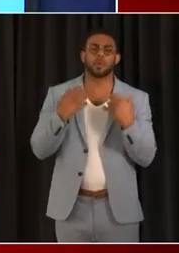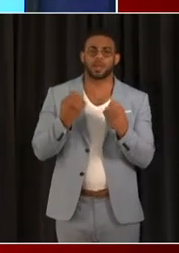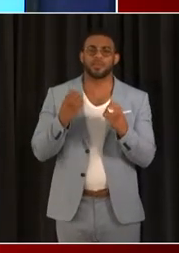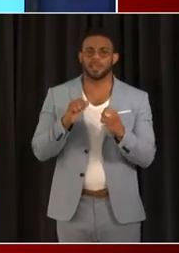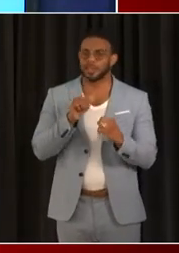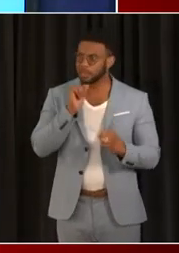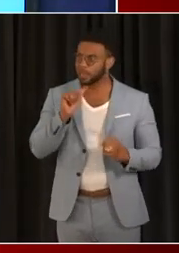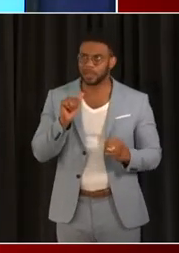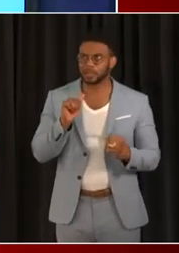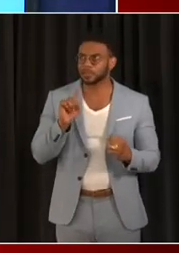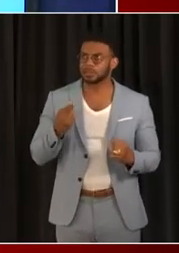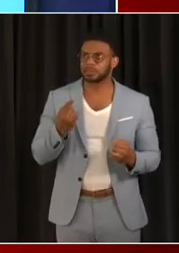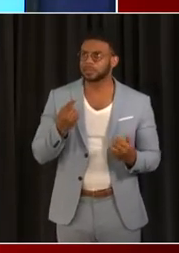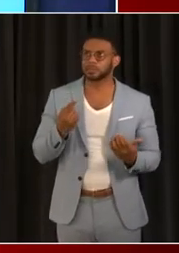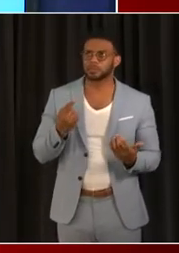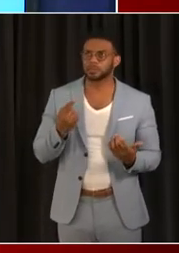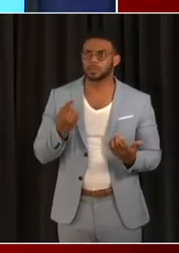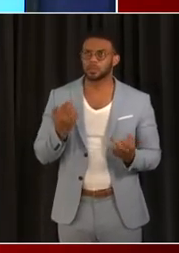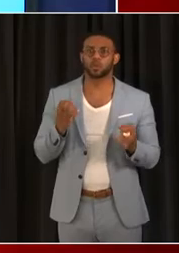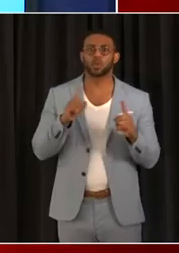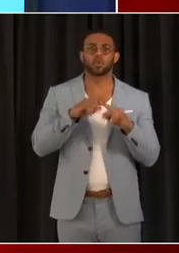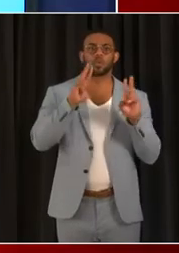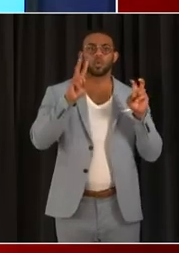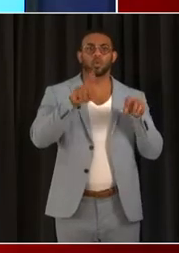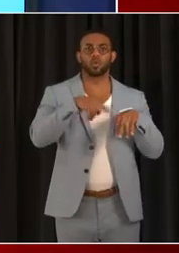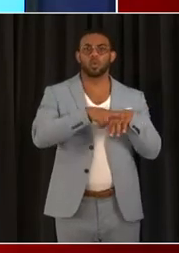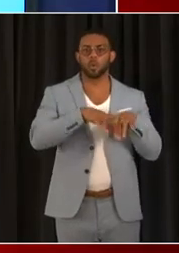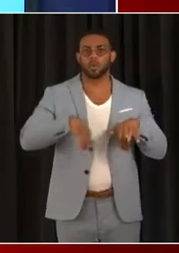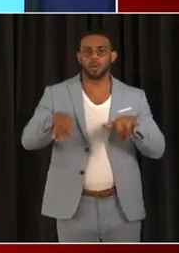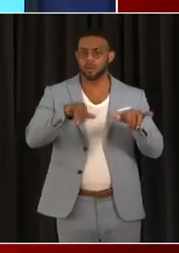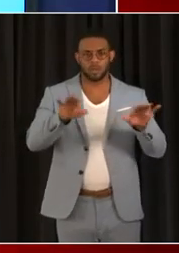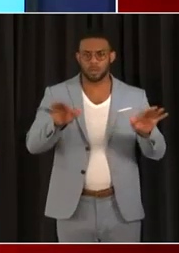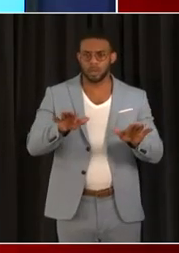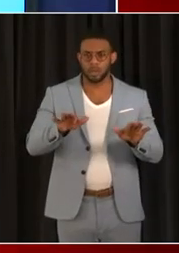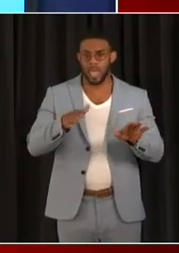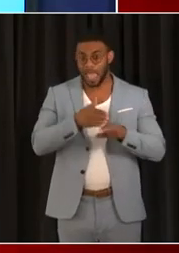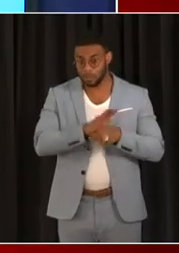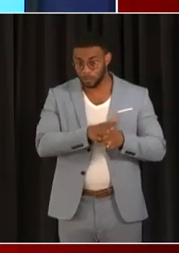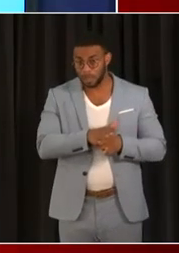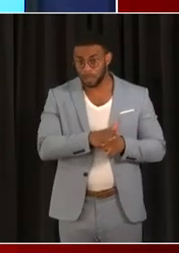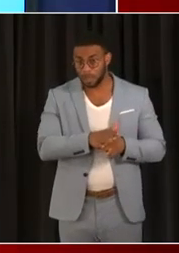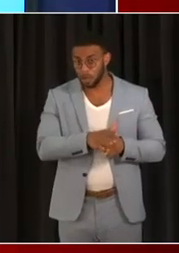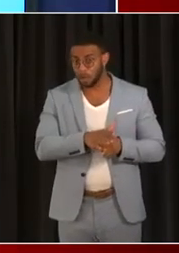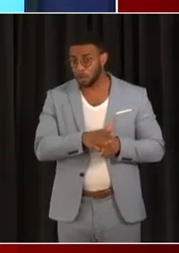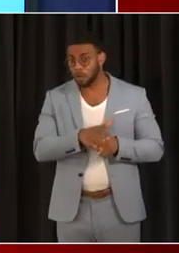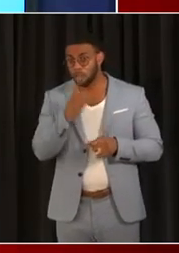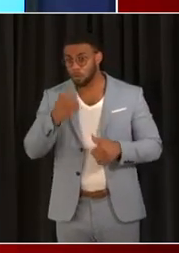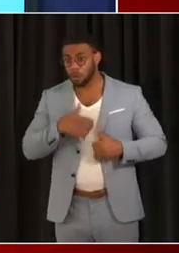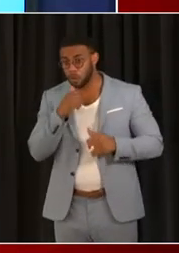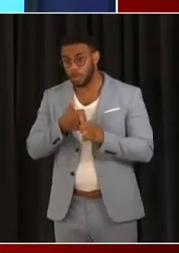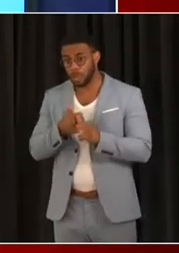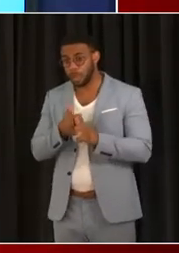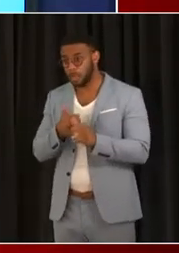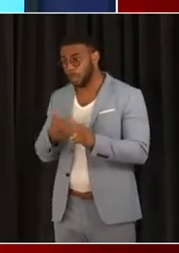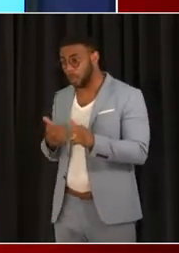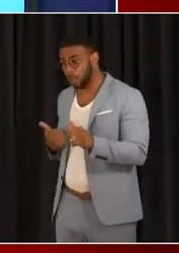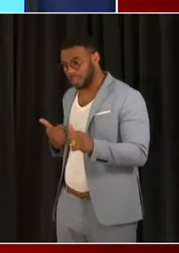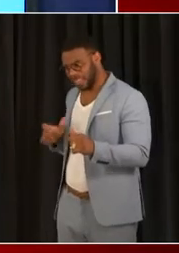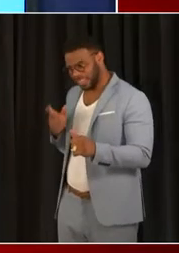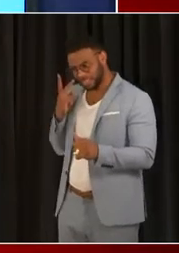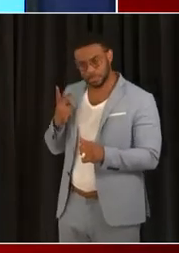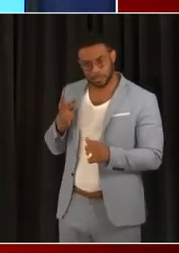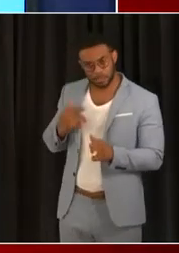recovery that isn't just a return to normal after this pandemic. For residents who've been left behind, they